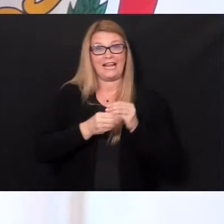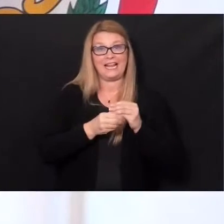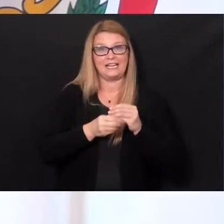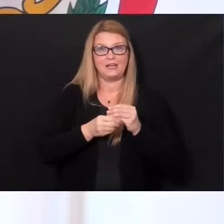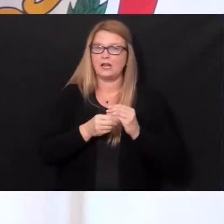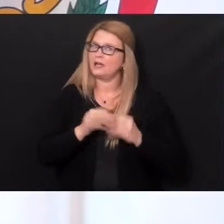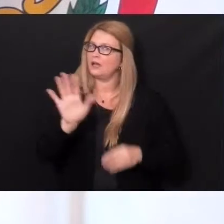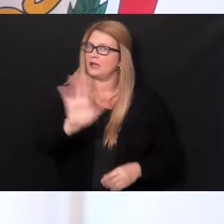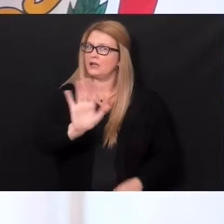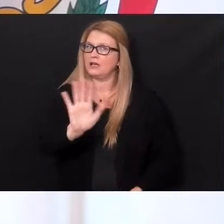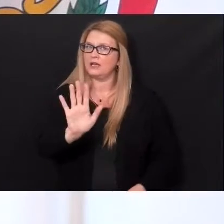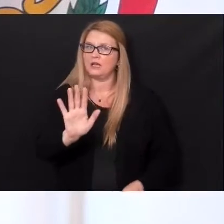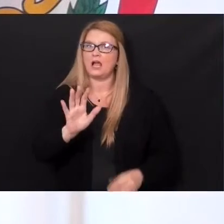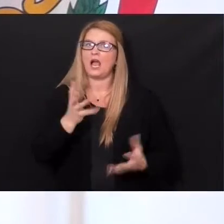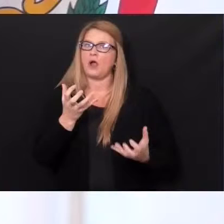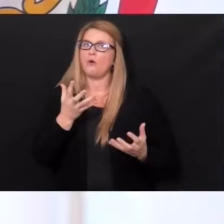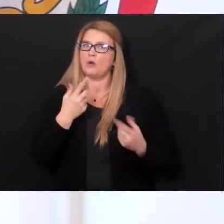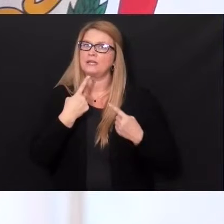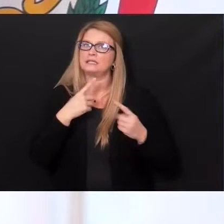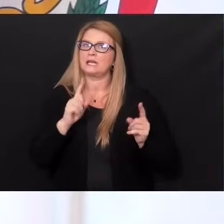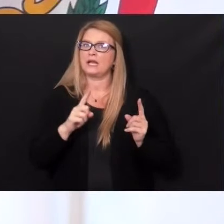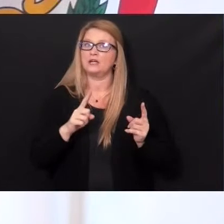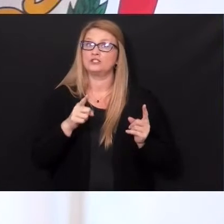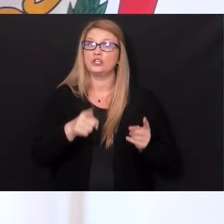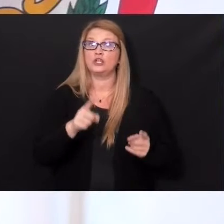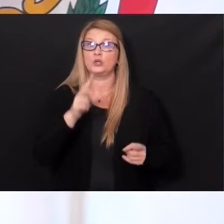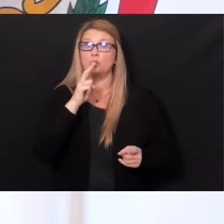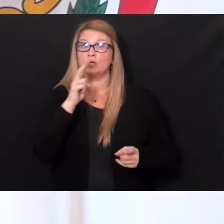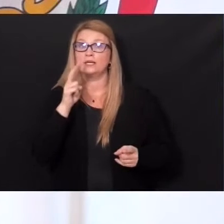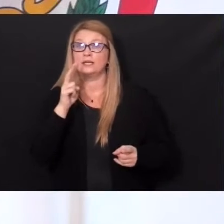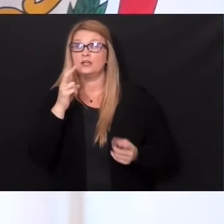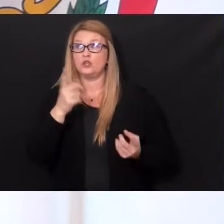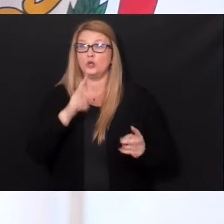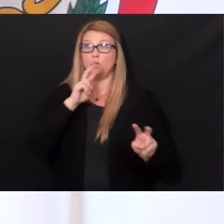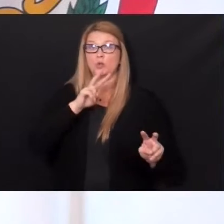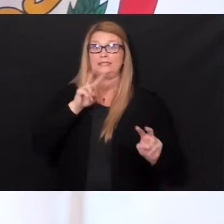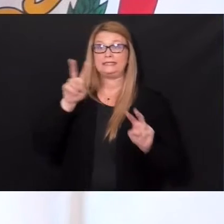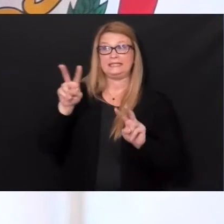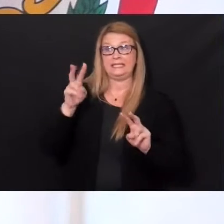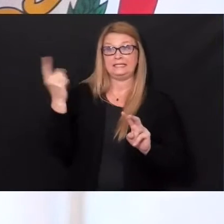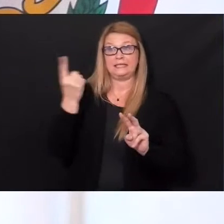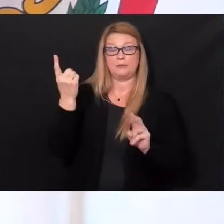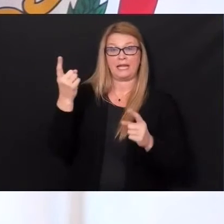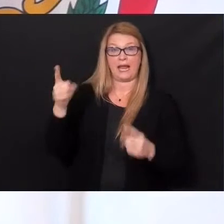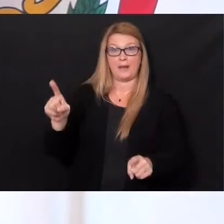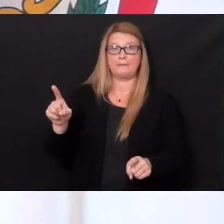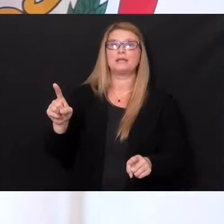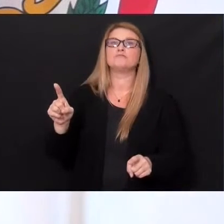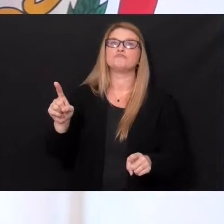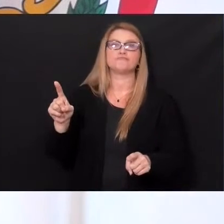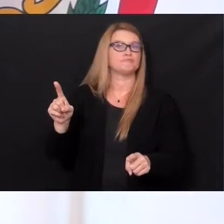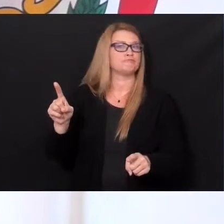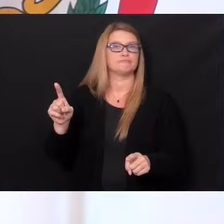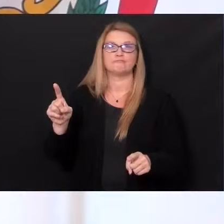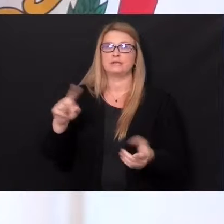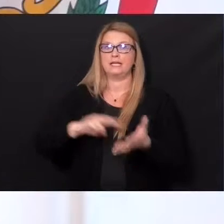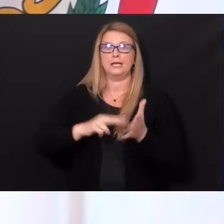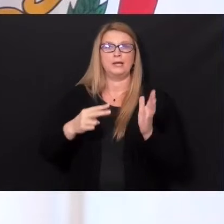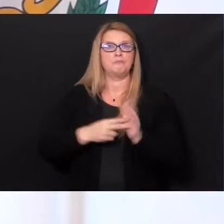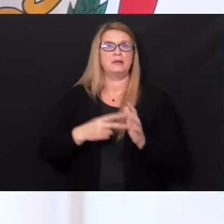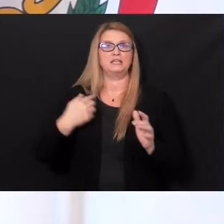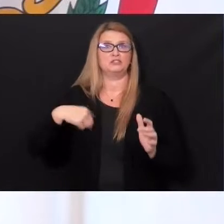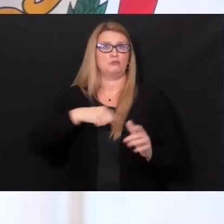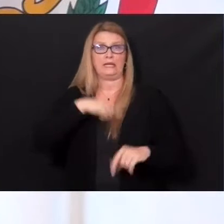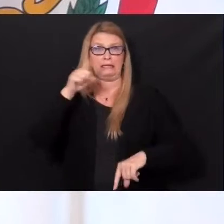Don't anybody think because they can look out the window and see a mountain or whatever, you know, that we're protected